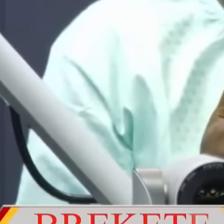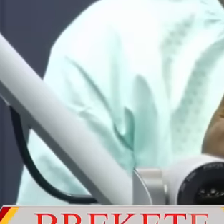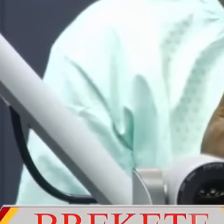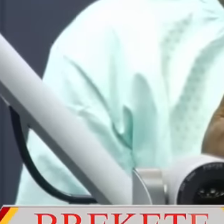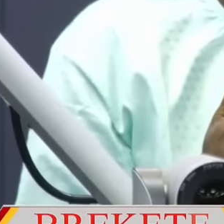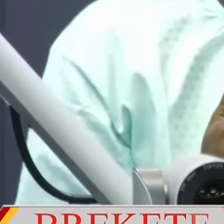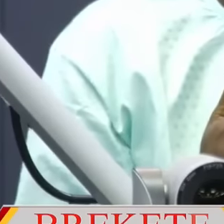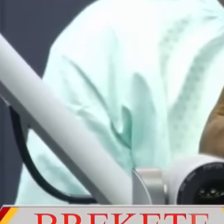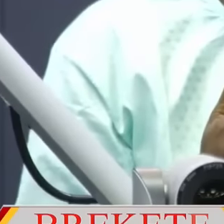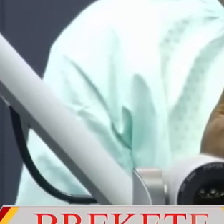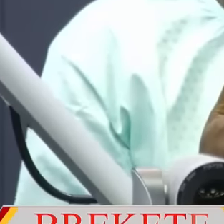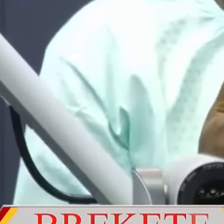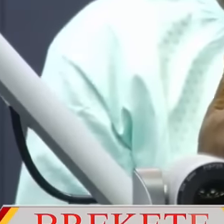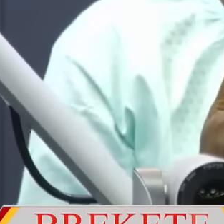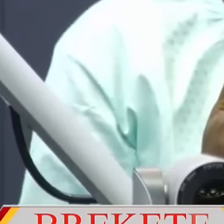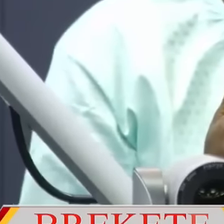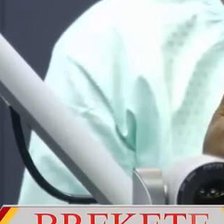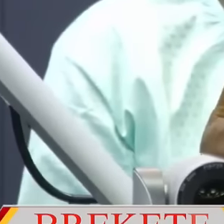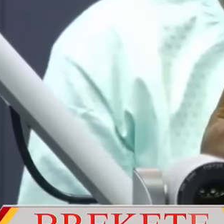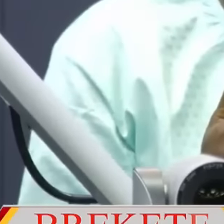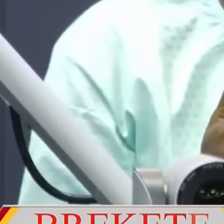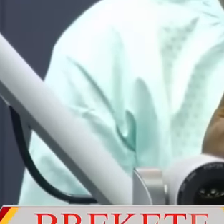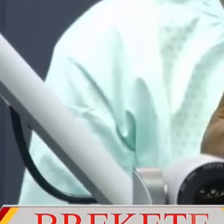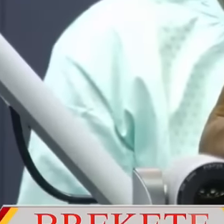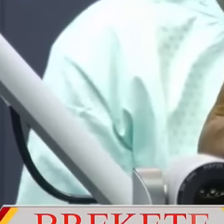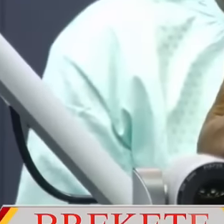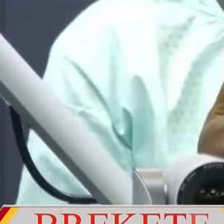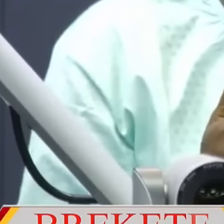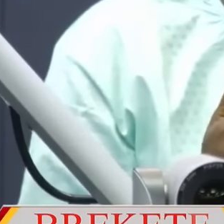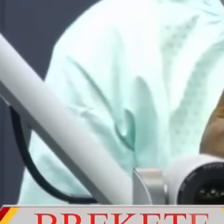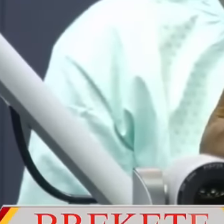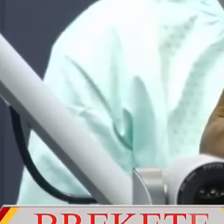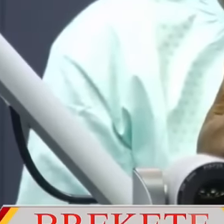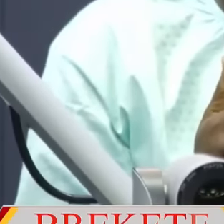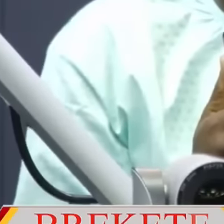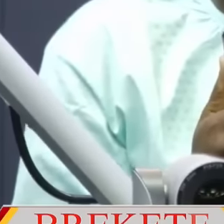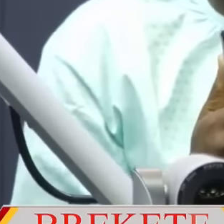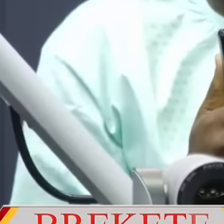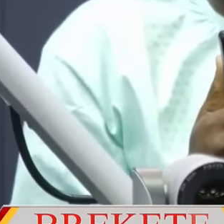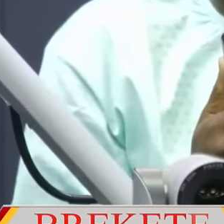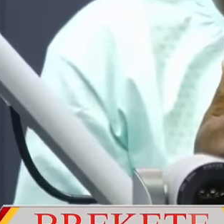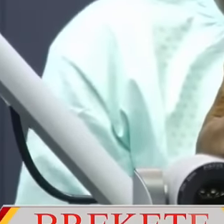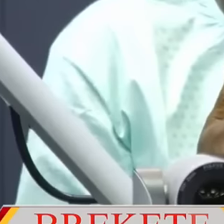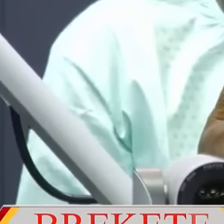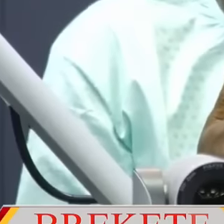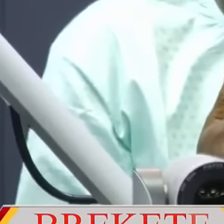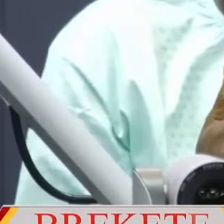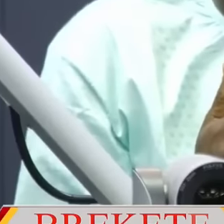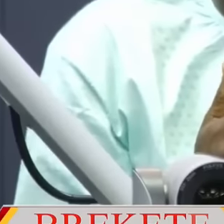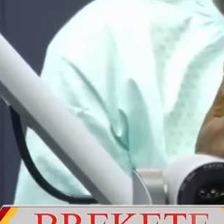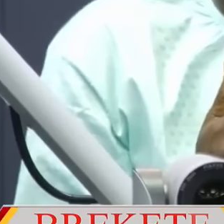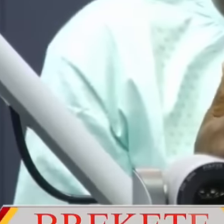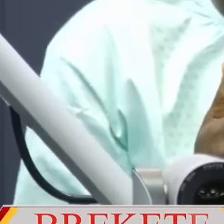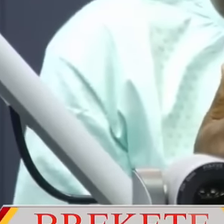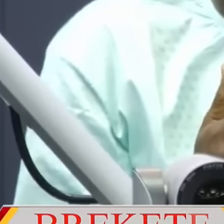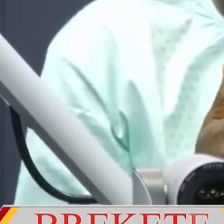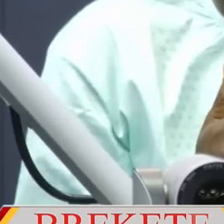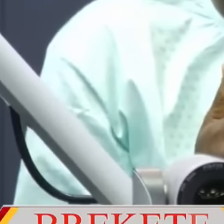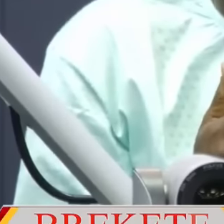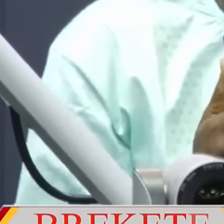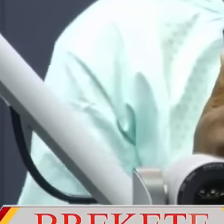ba in lokacin bi musu haƙin su yayi duk da yake ita wannan ita ta kawo ƙara amma abin